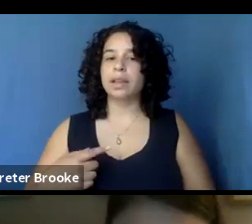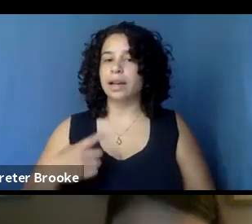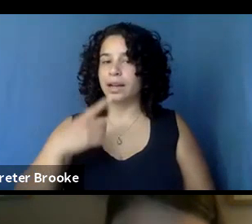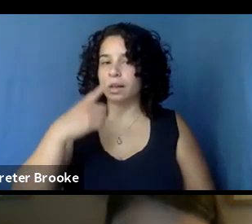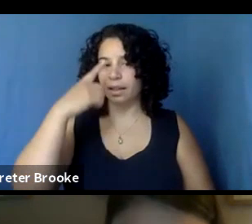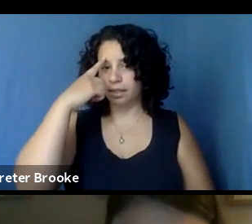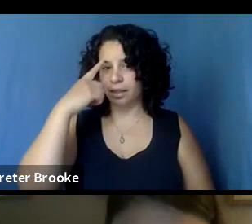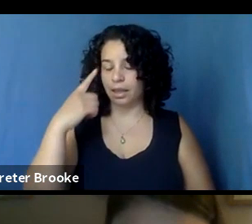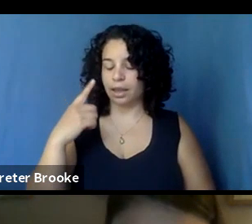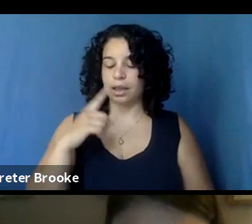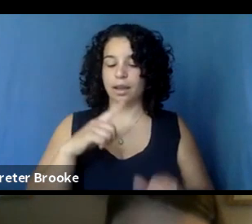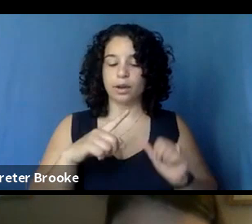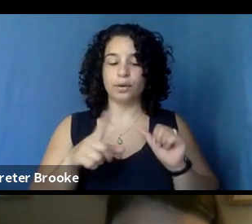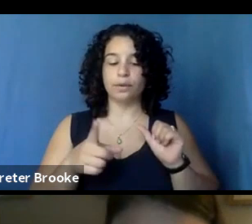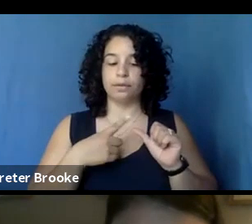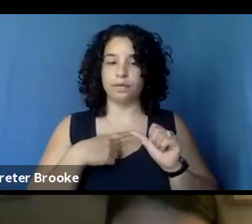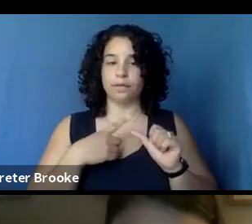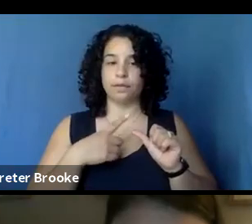at first